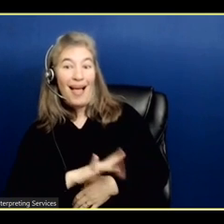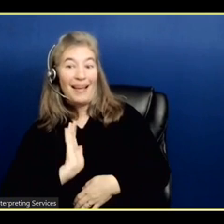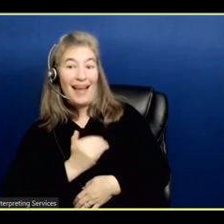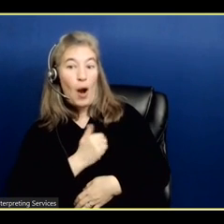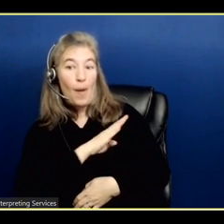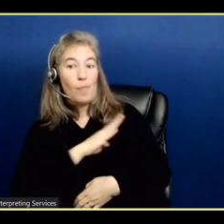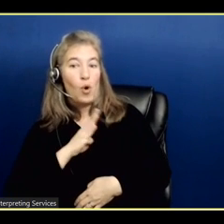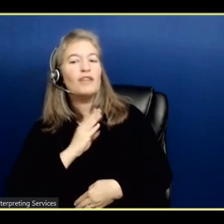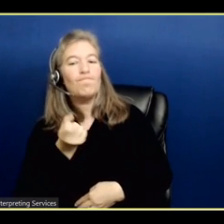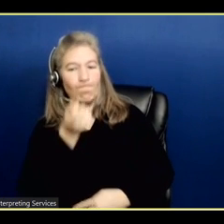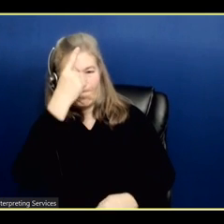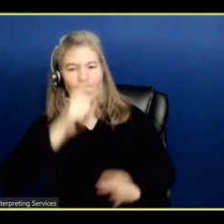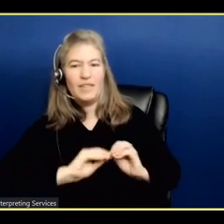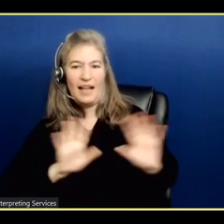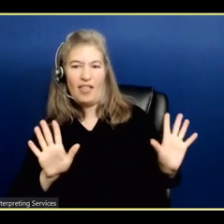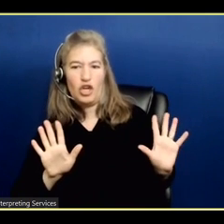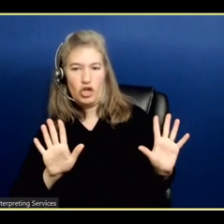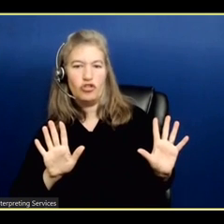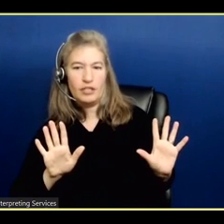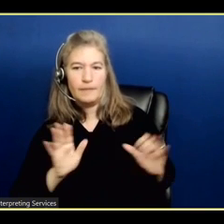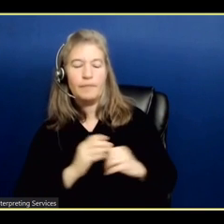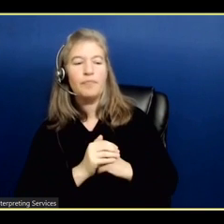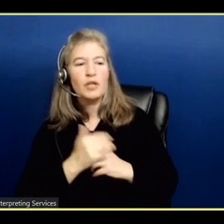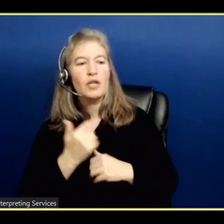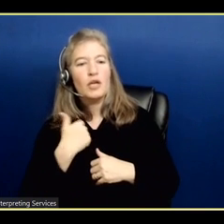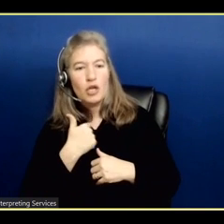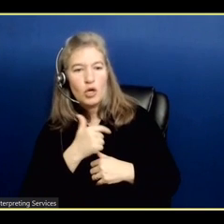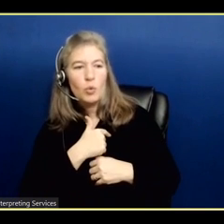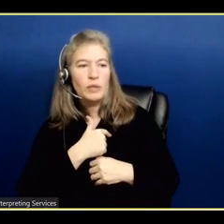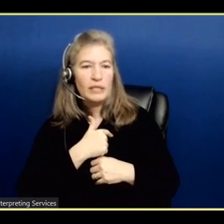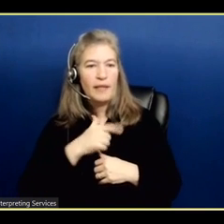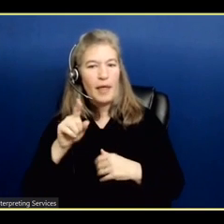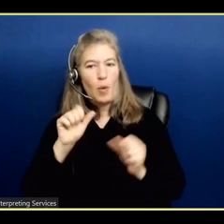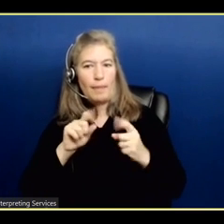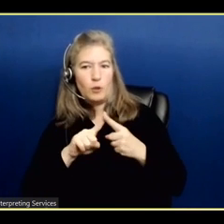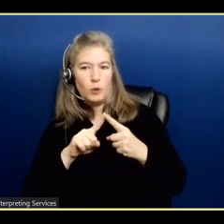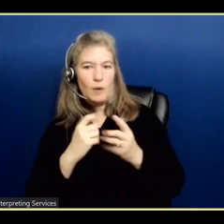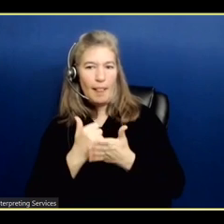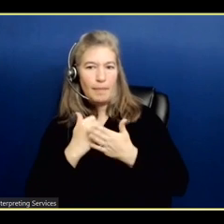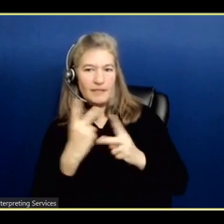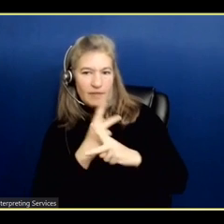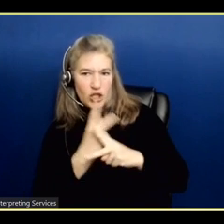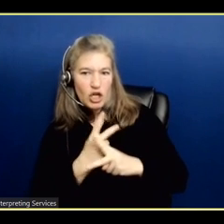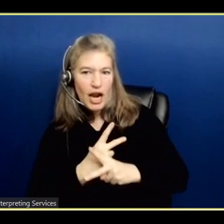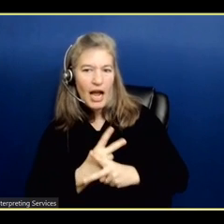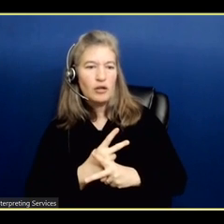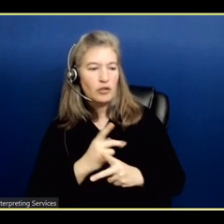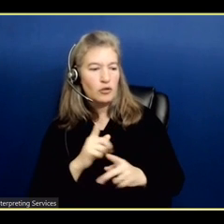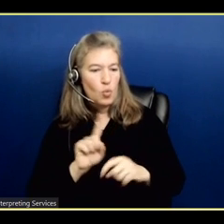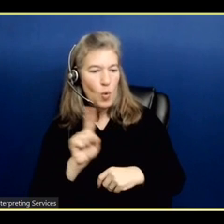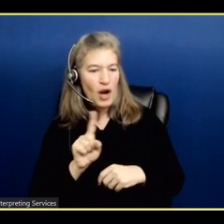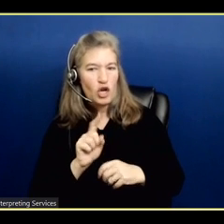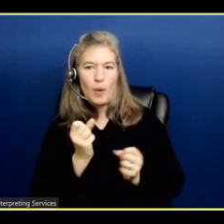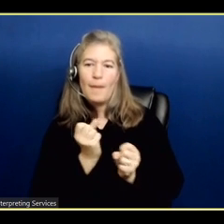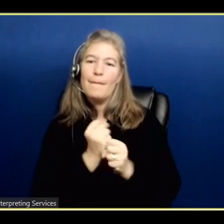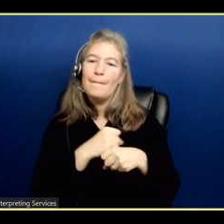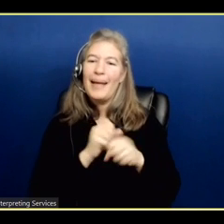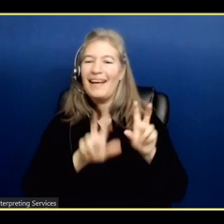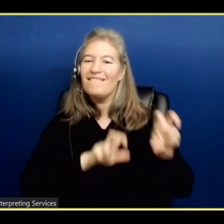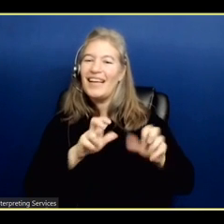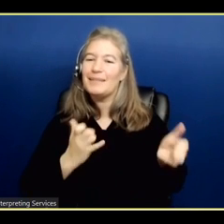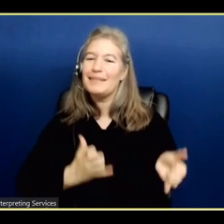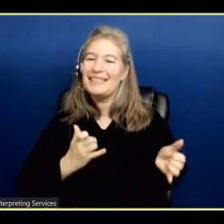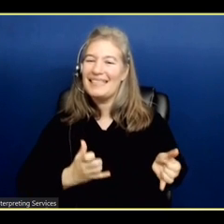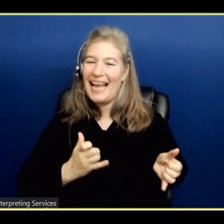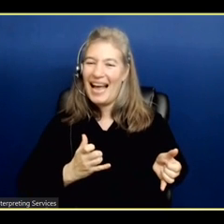that where we need to be making our investments now is with our grantees. And hopefully